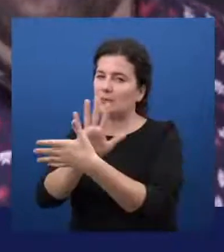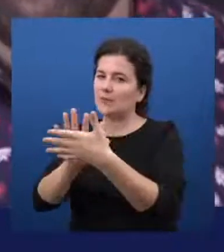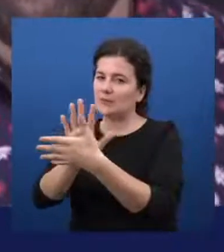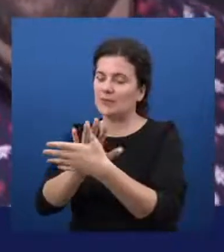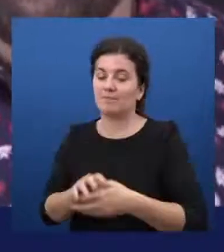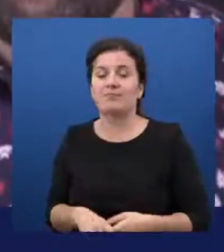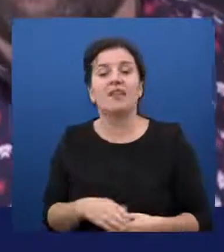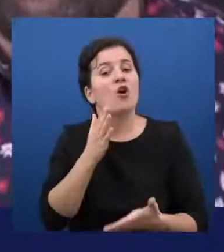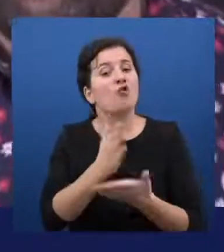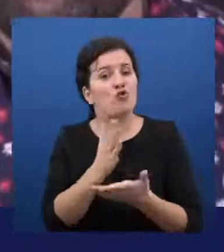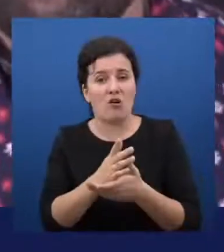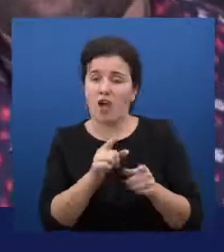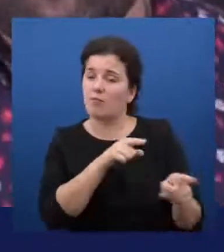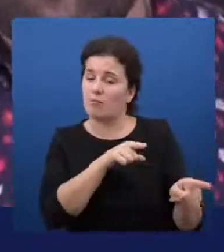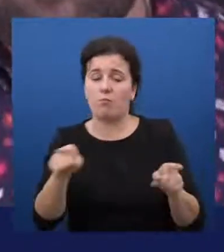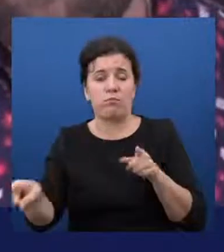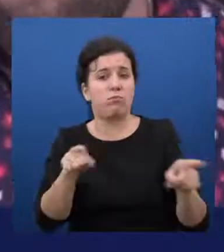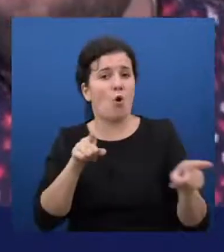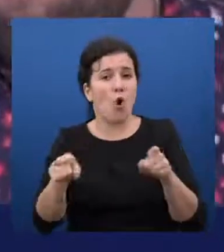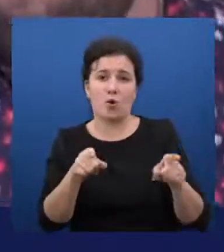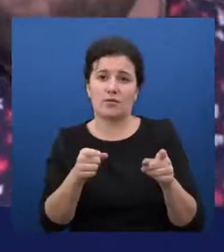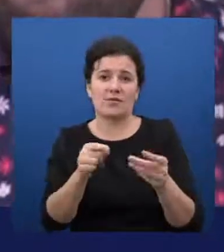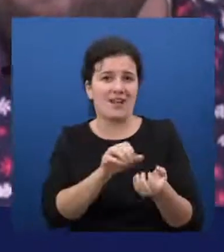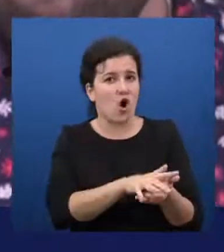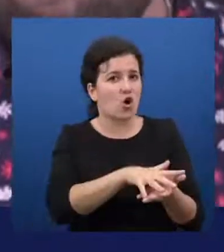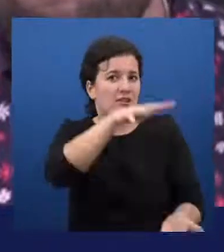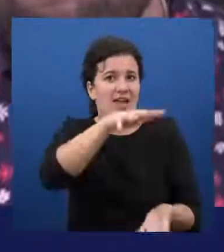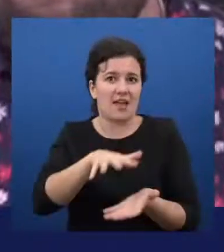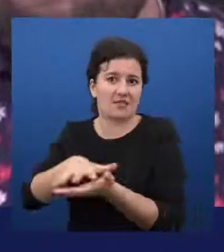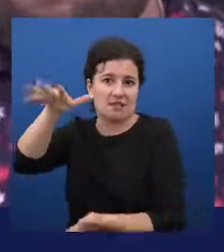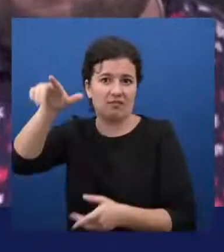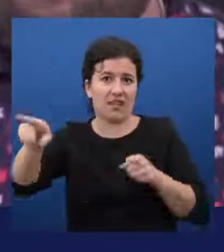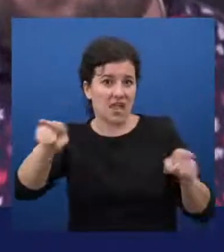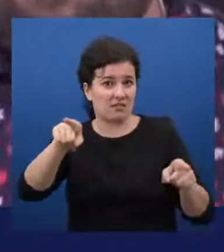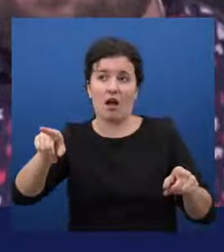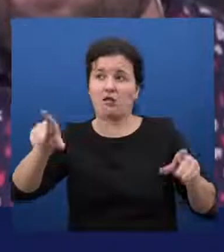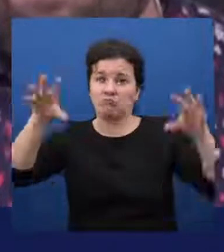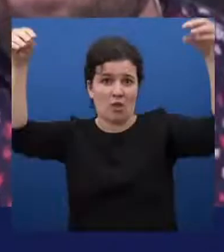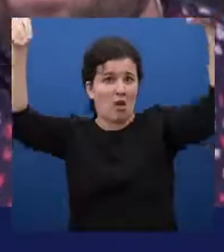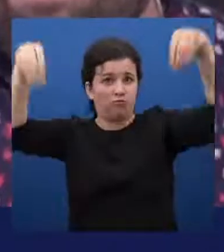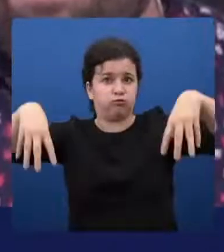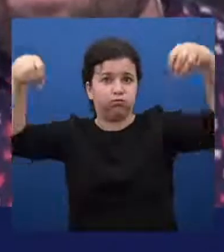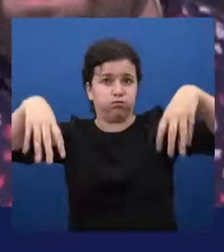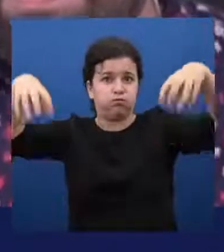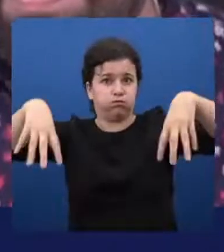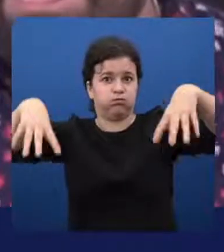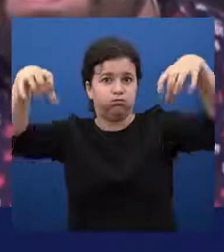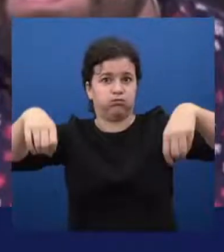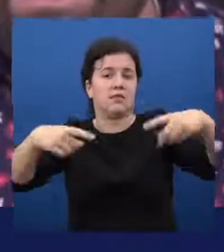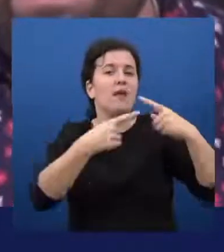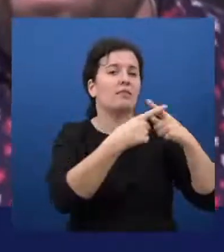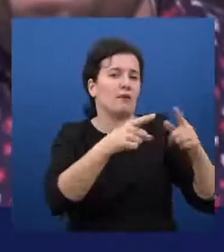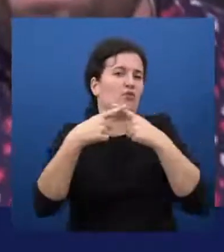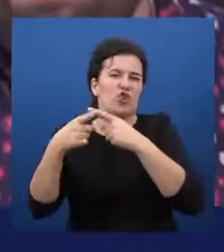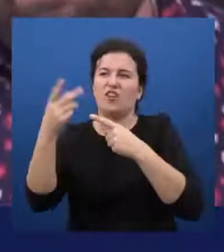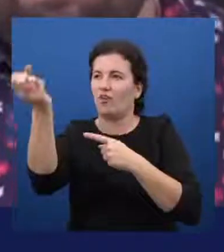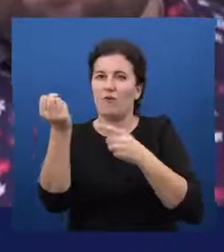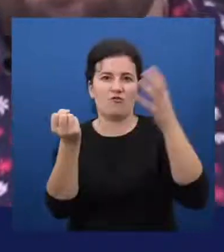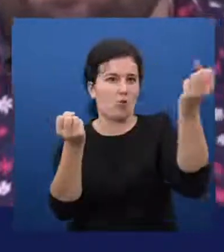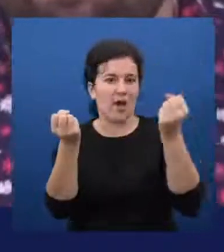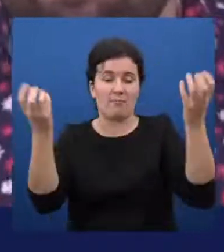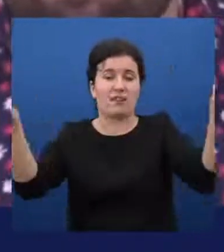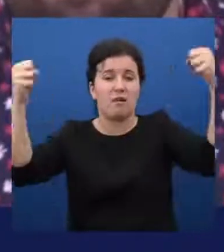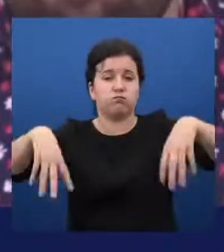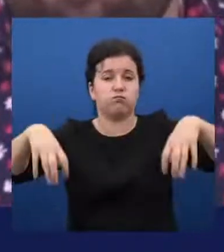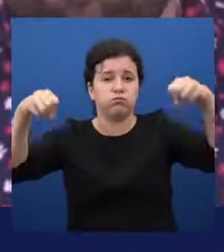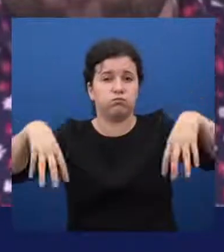consuming data largely from similar sources. So we still have this overarching problem. And every data scientist I've ever